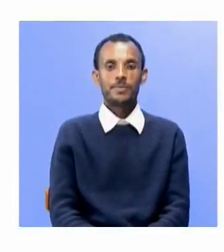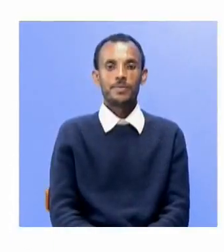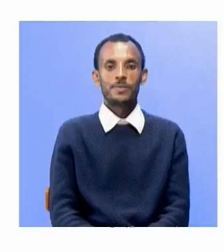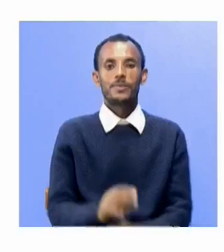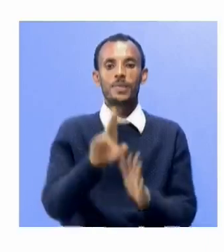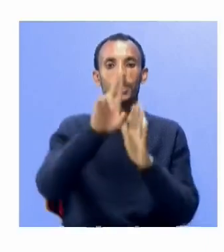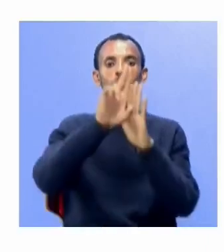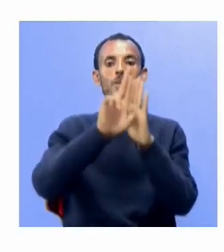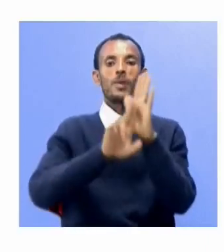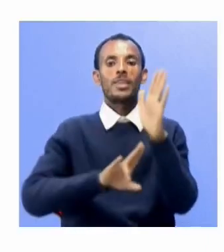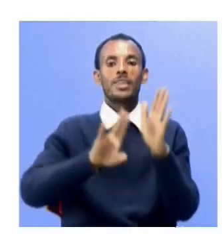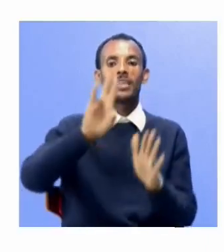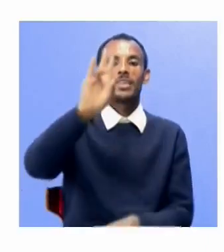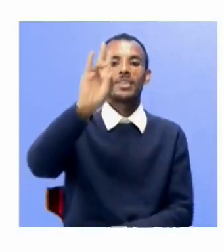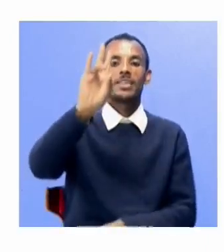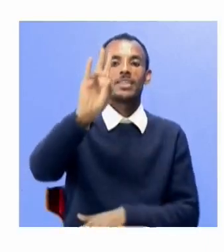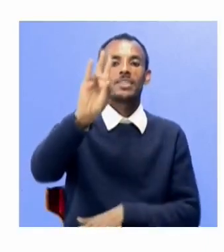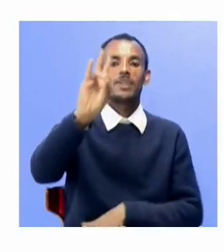Unit 7,